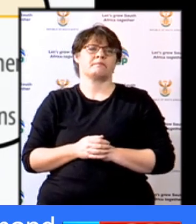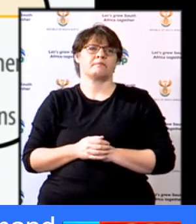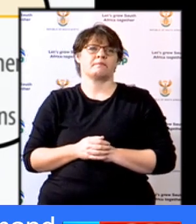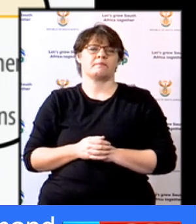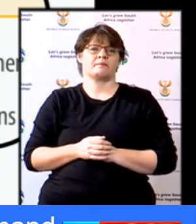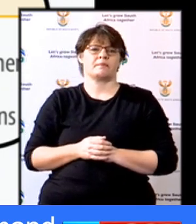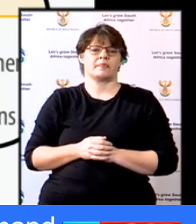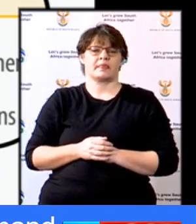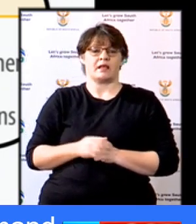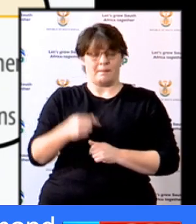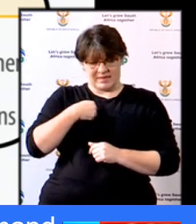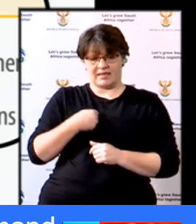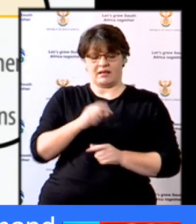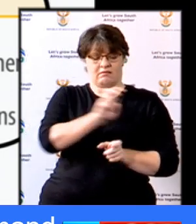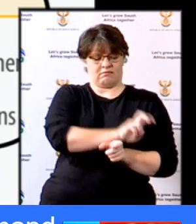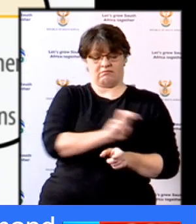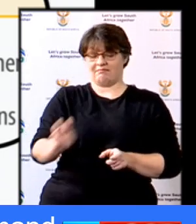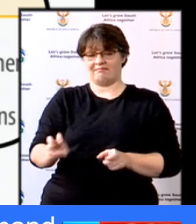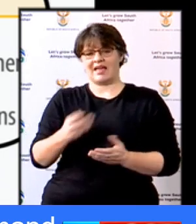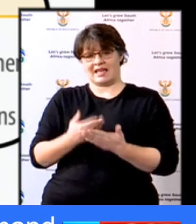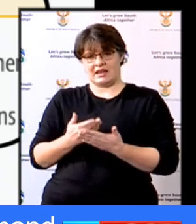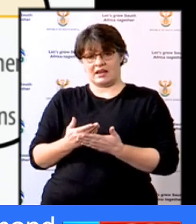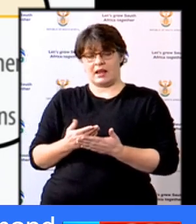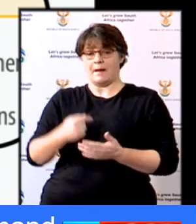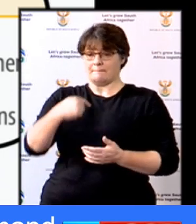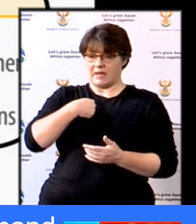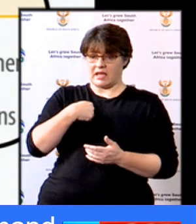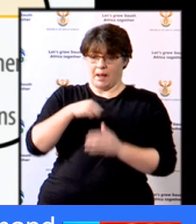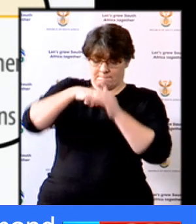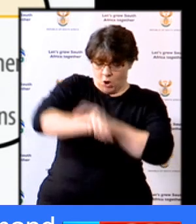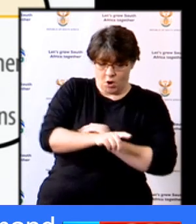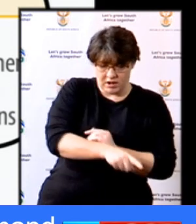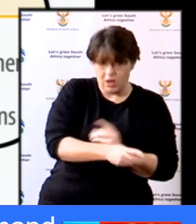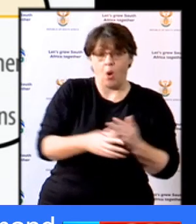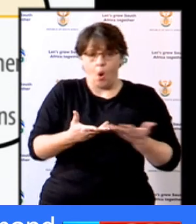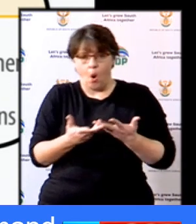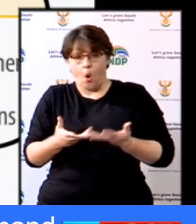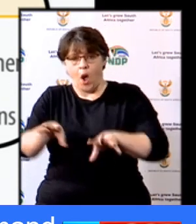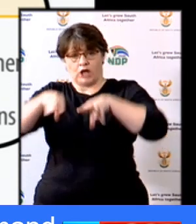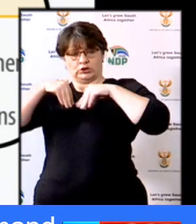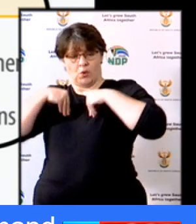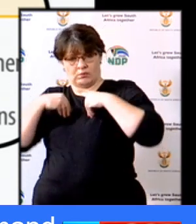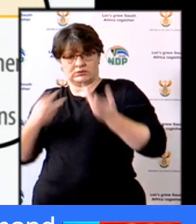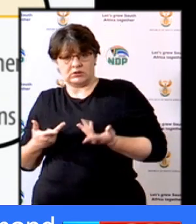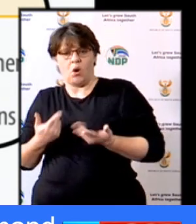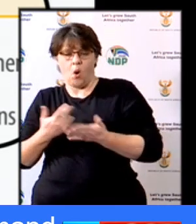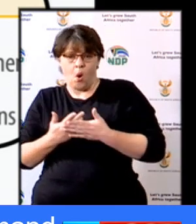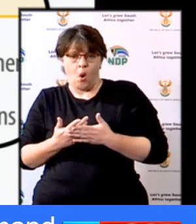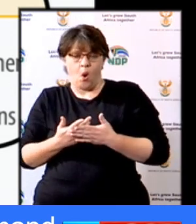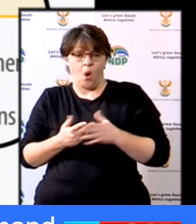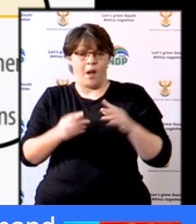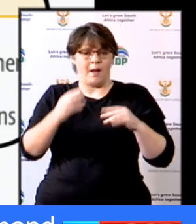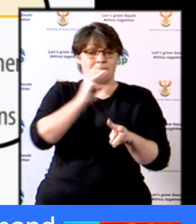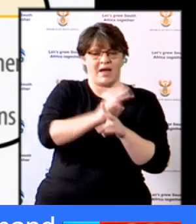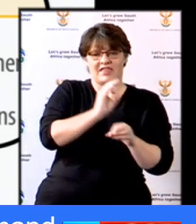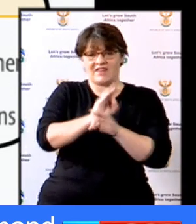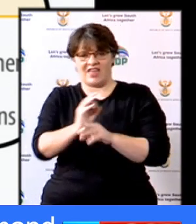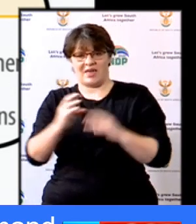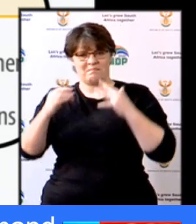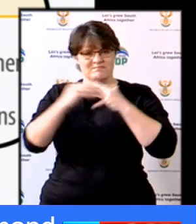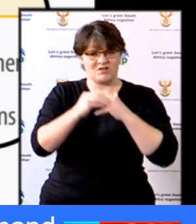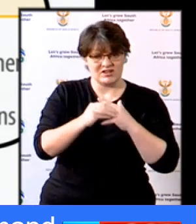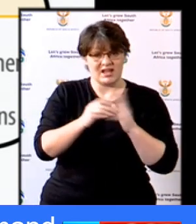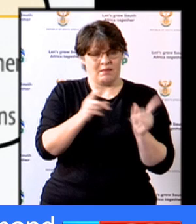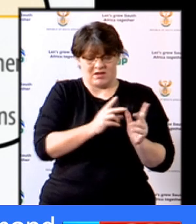of the deceased, whether they are biological, adopted, stepchildren, or